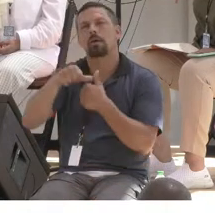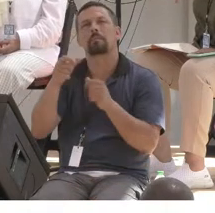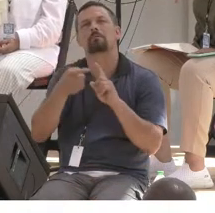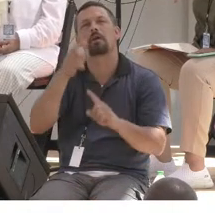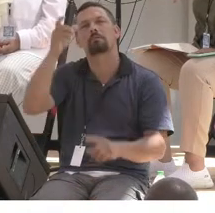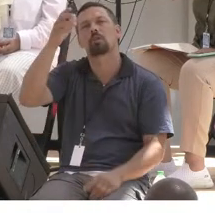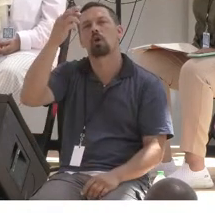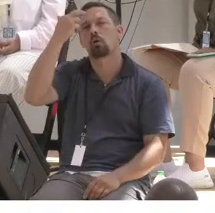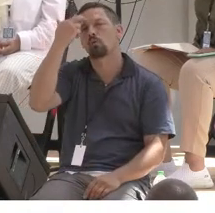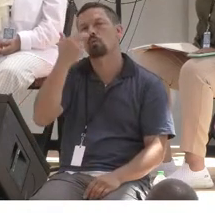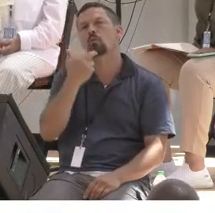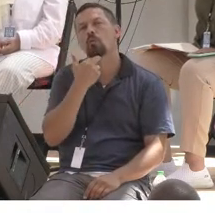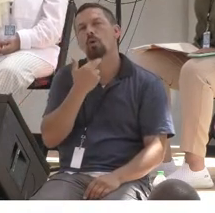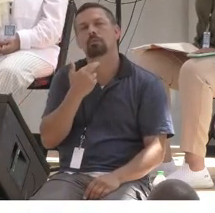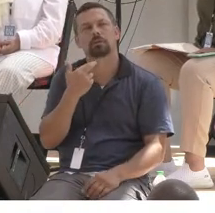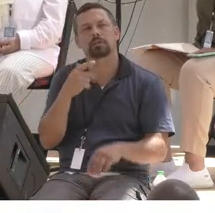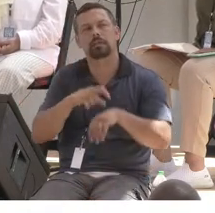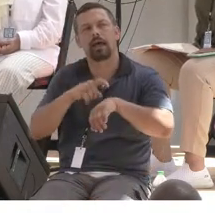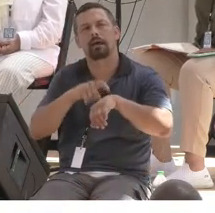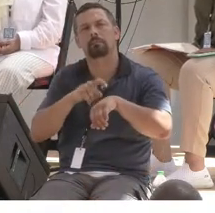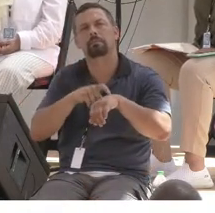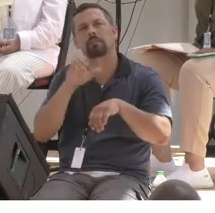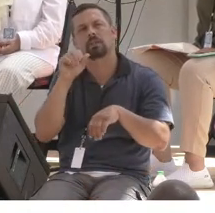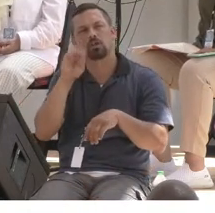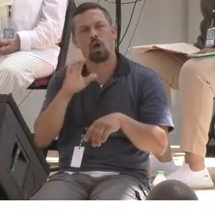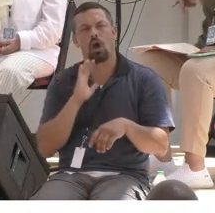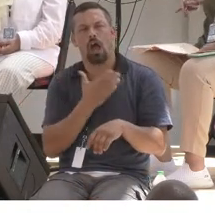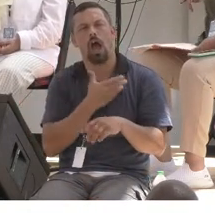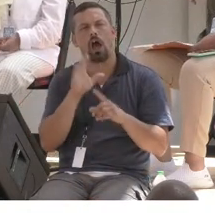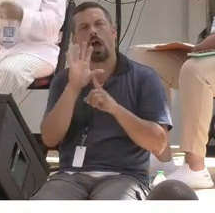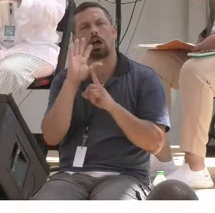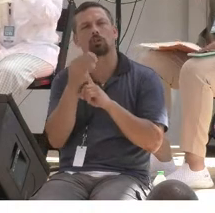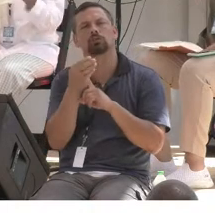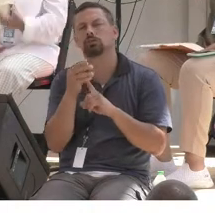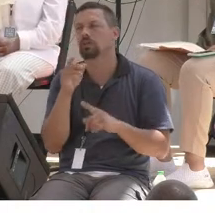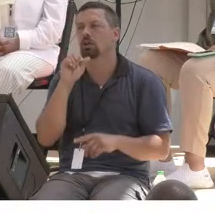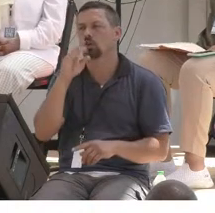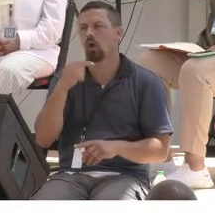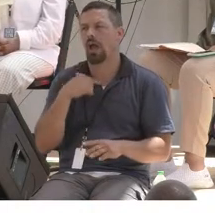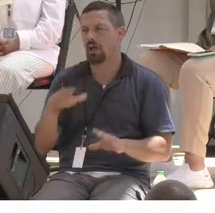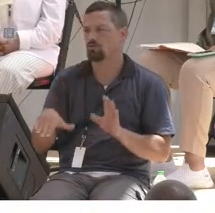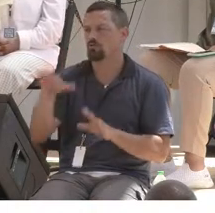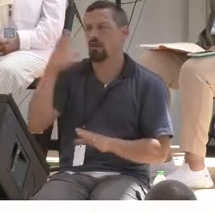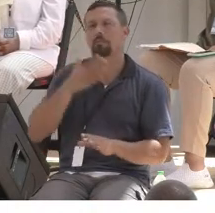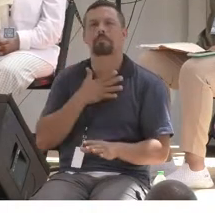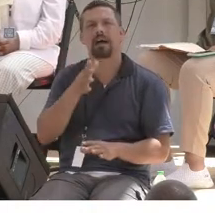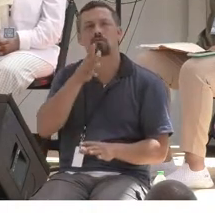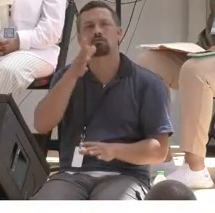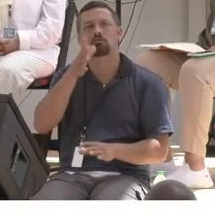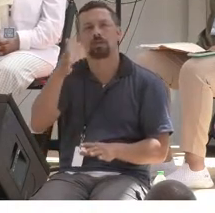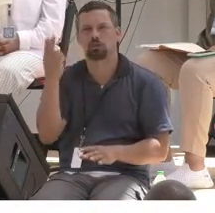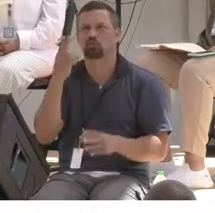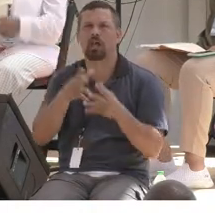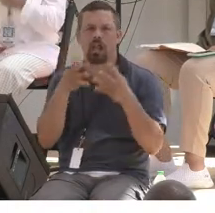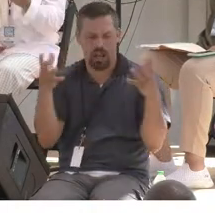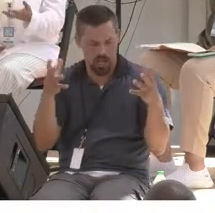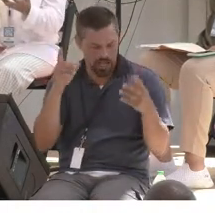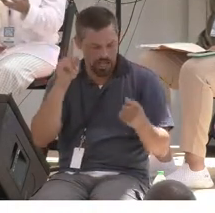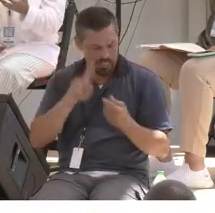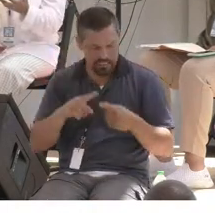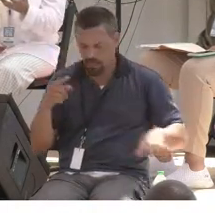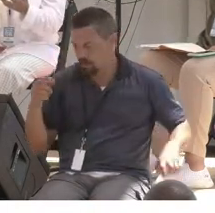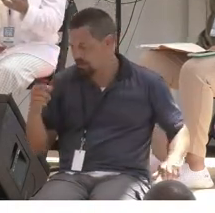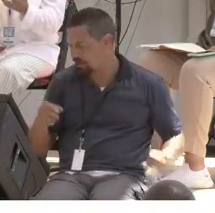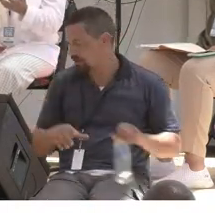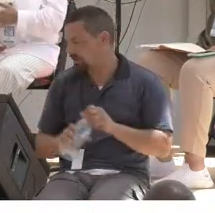Romans. Oh, yes, okay, that's nice. And so our cultures connect. Yeah, so I grew up seeing my grandma use that a lot. Until we're